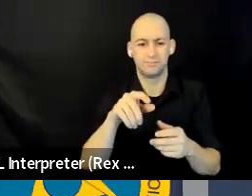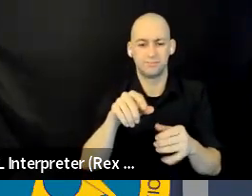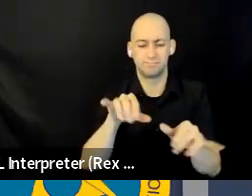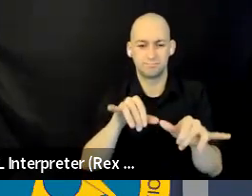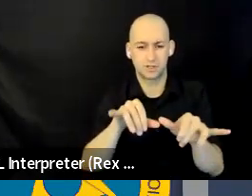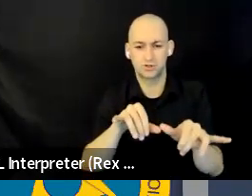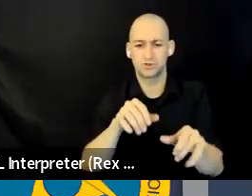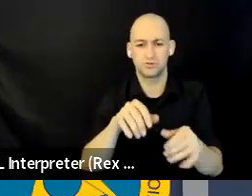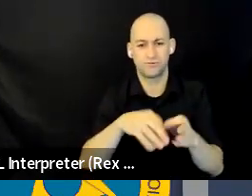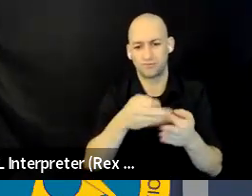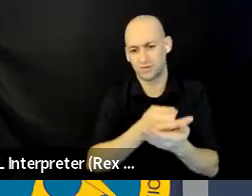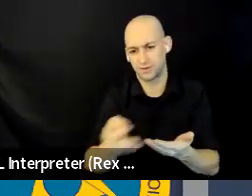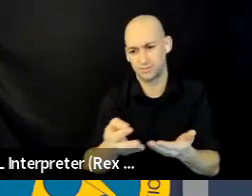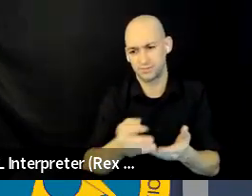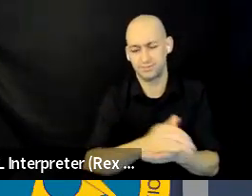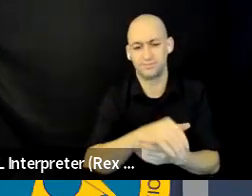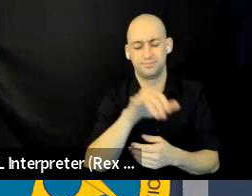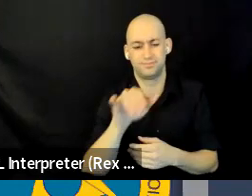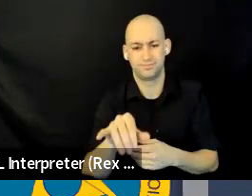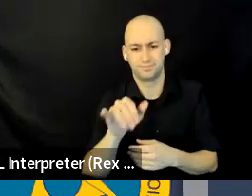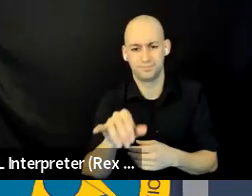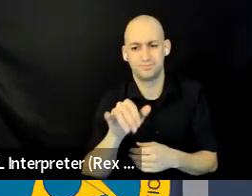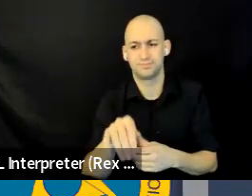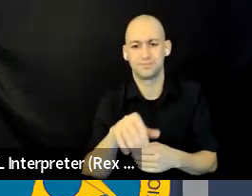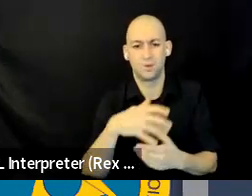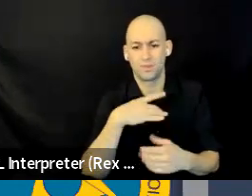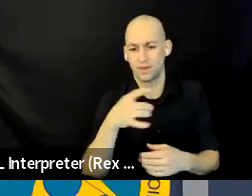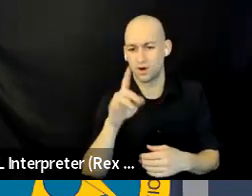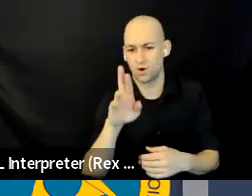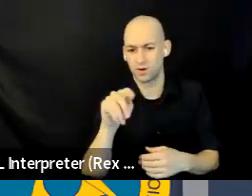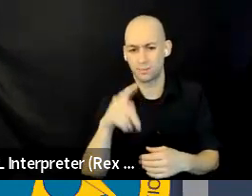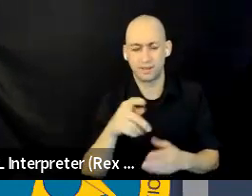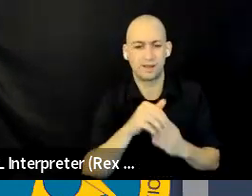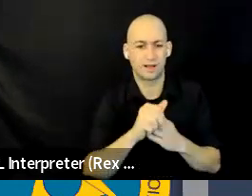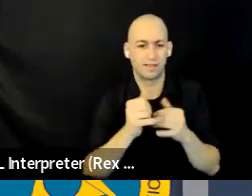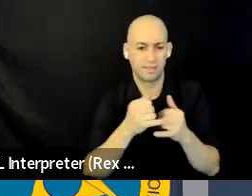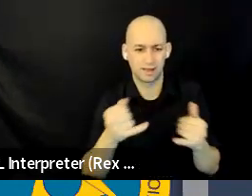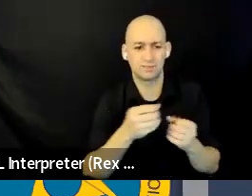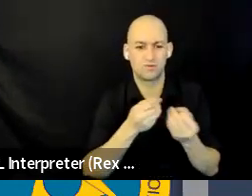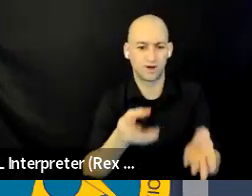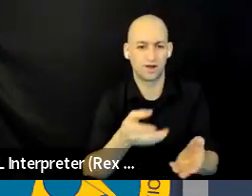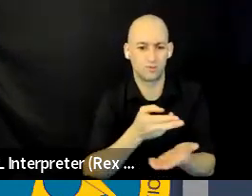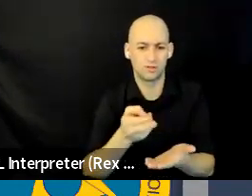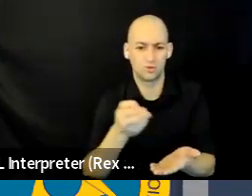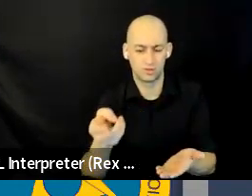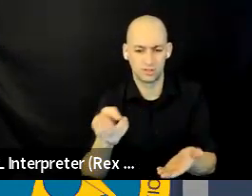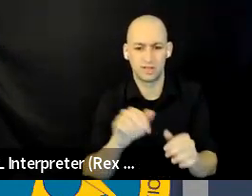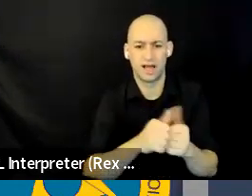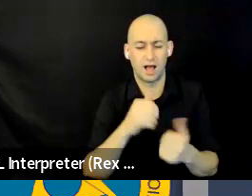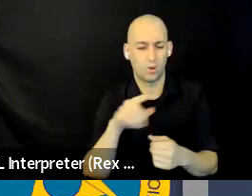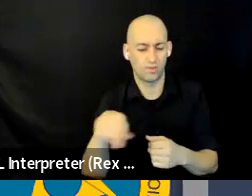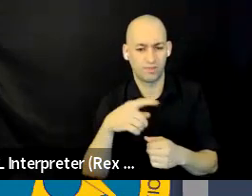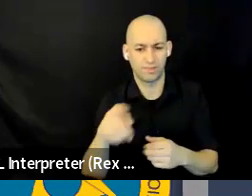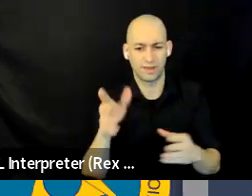of the fiscally constrained project list requirement, we'd like the RTP guidelines to provide resources for how MPOs can accurately calculate future